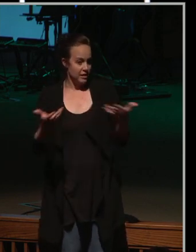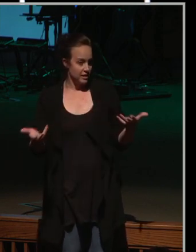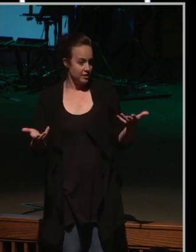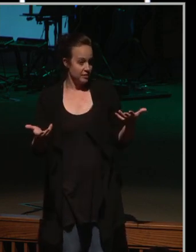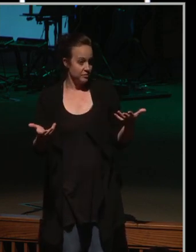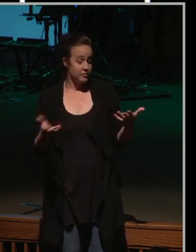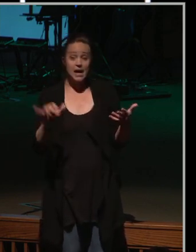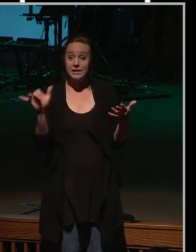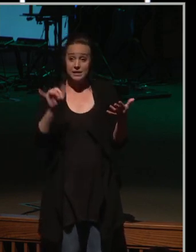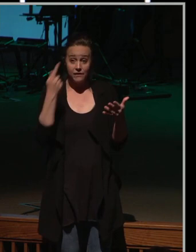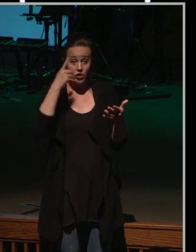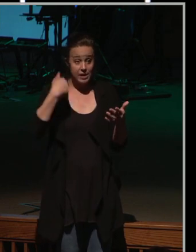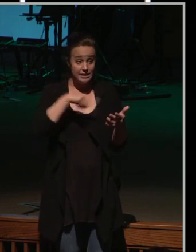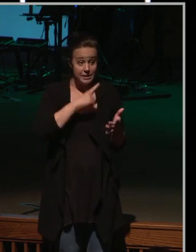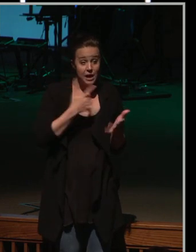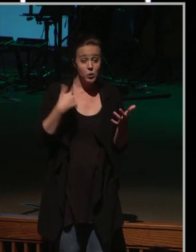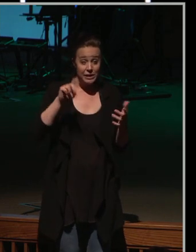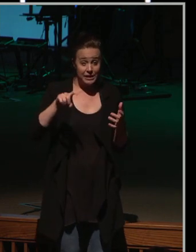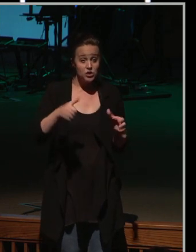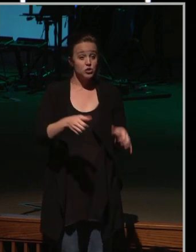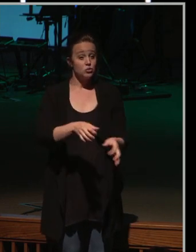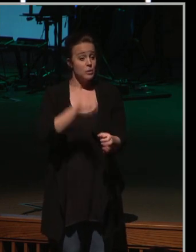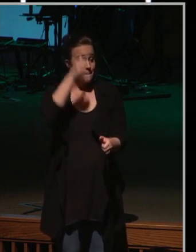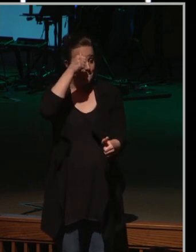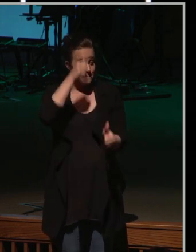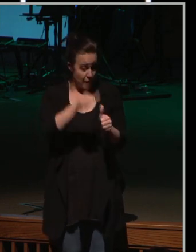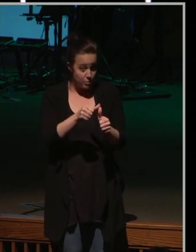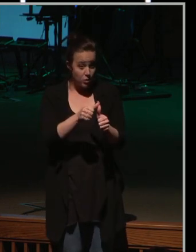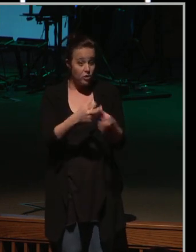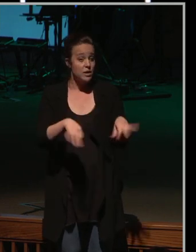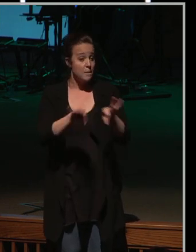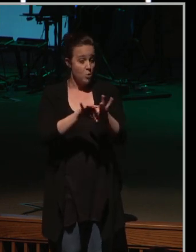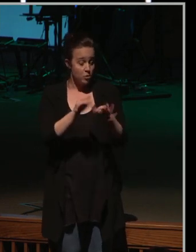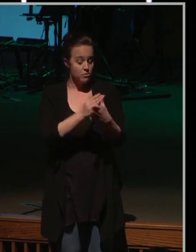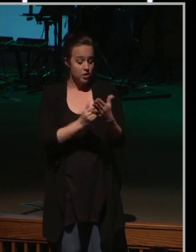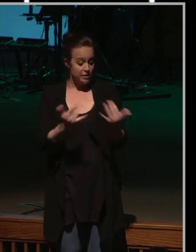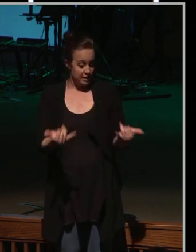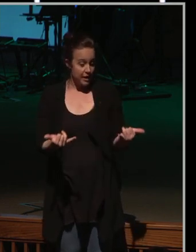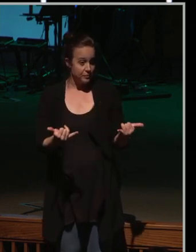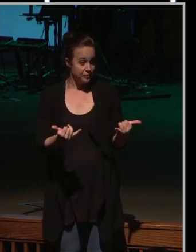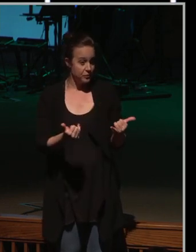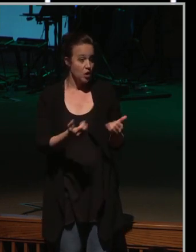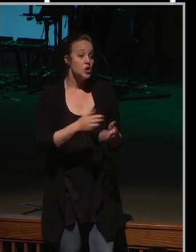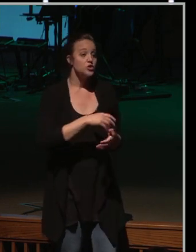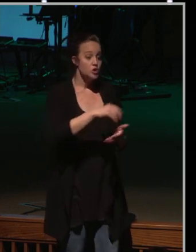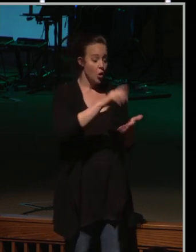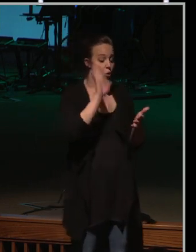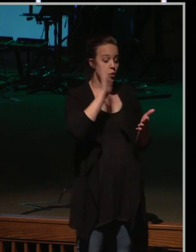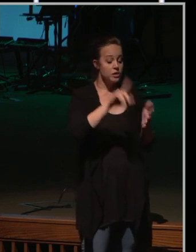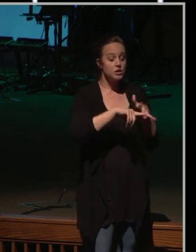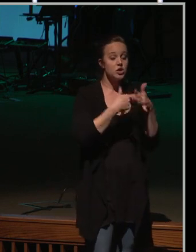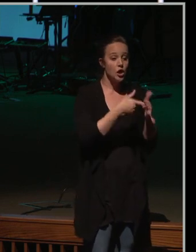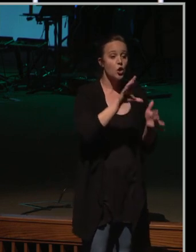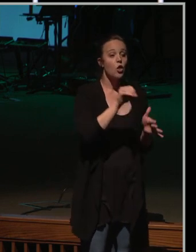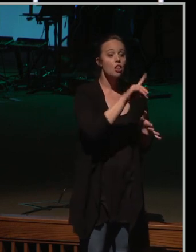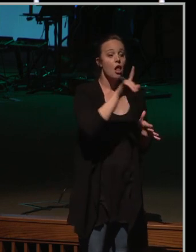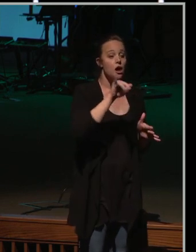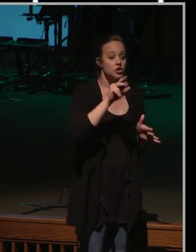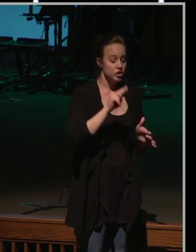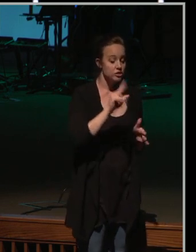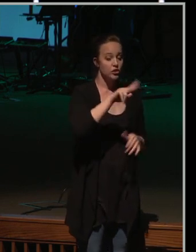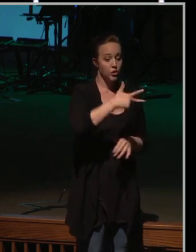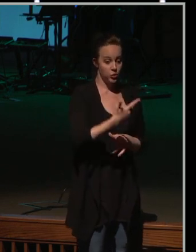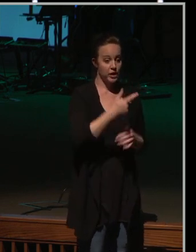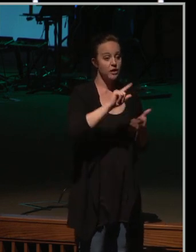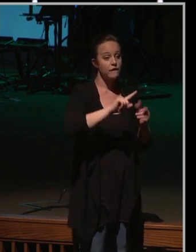church and apply them in our own households. So we're going to start in Colossians 3 with the first verse. And Paul